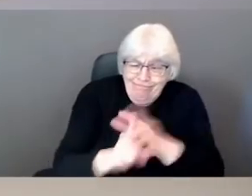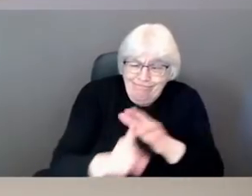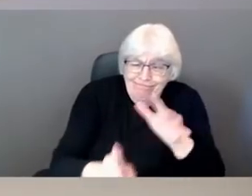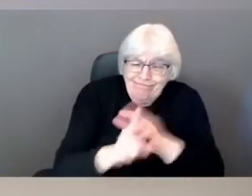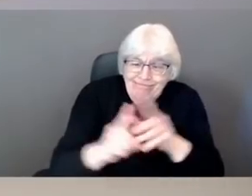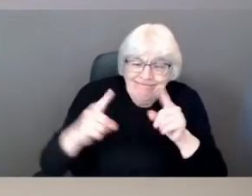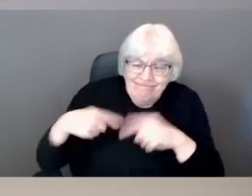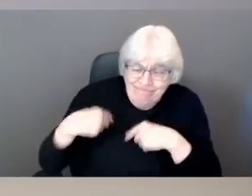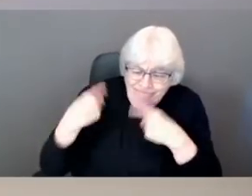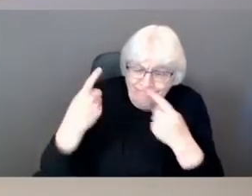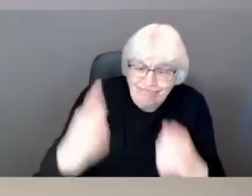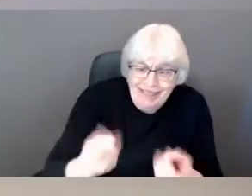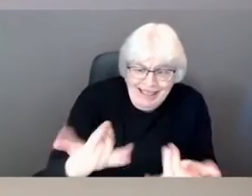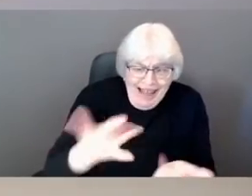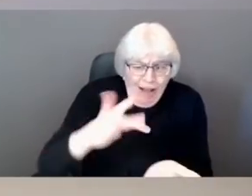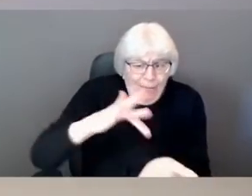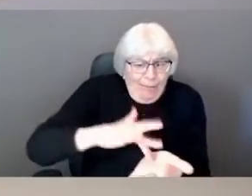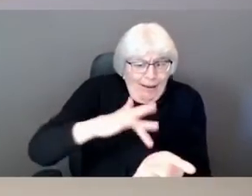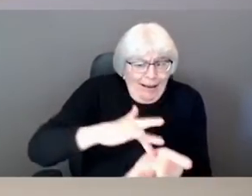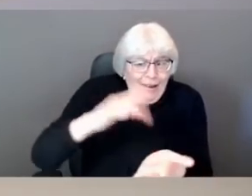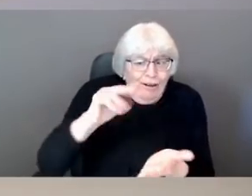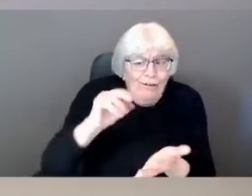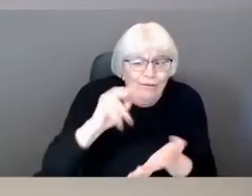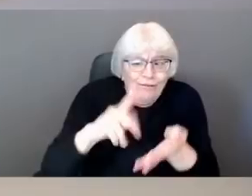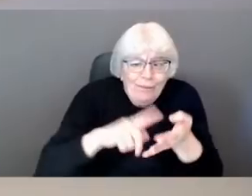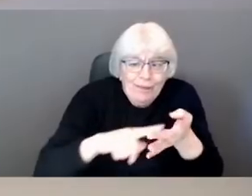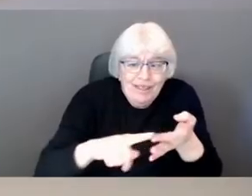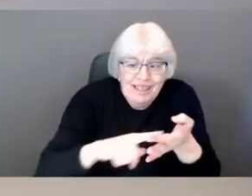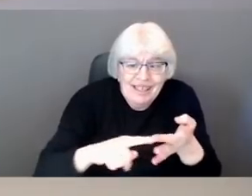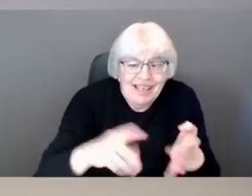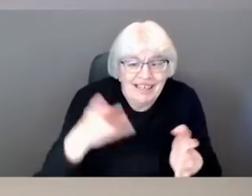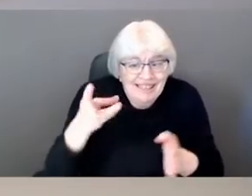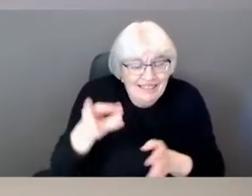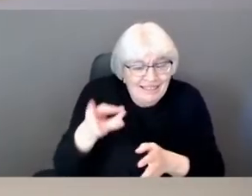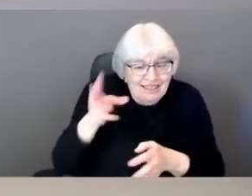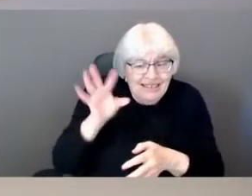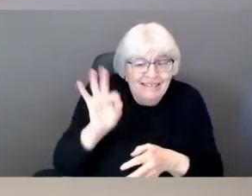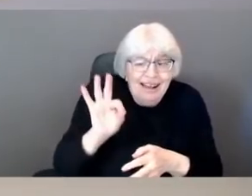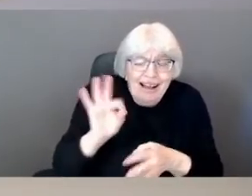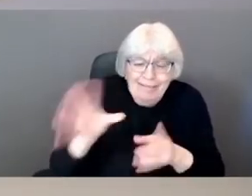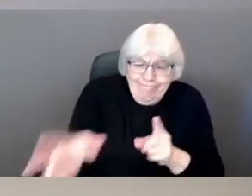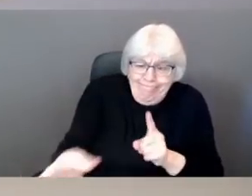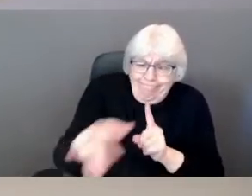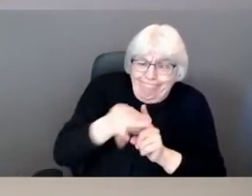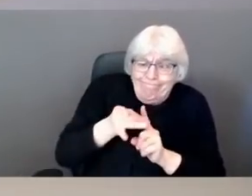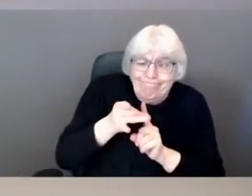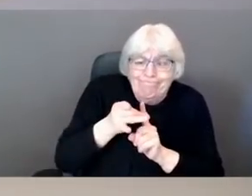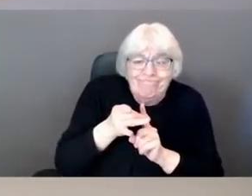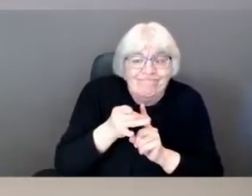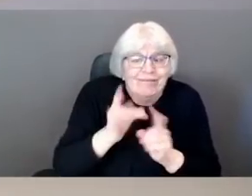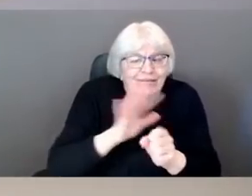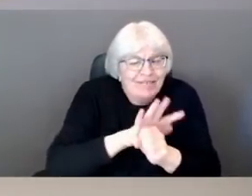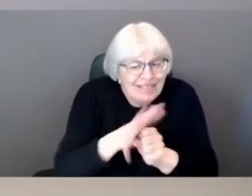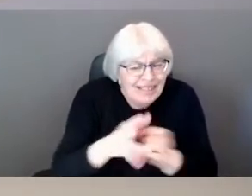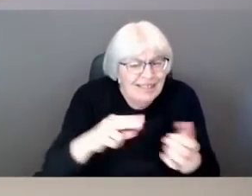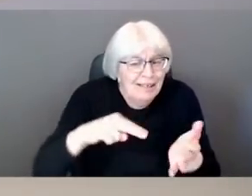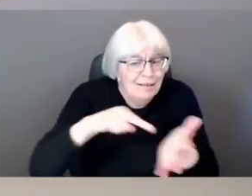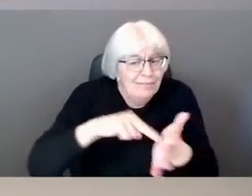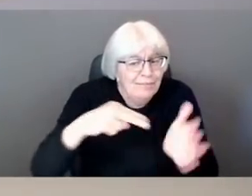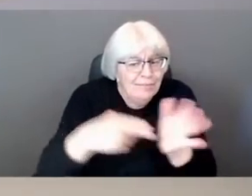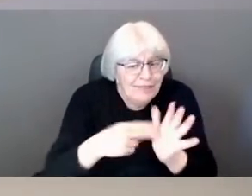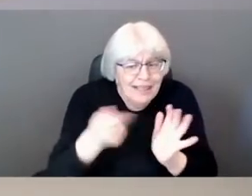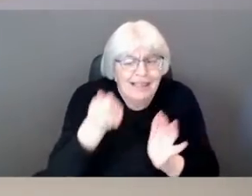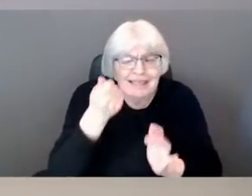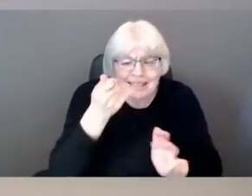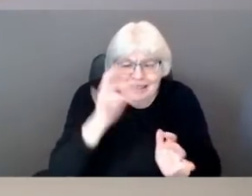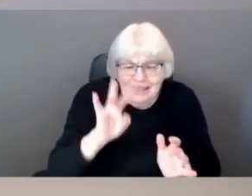have reported 69 cases, and this represents really 17% of our total cases in the last 3